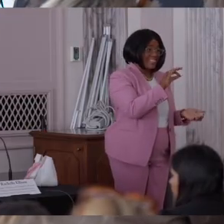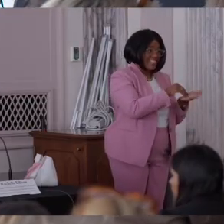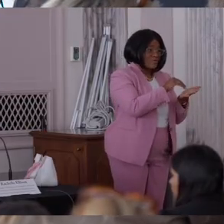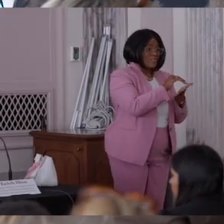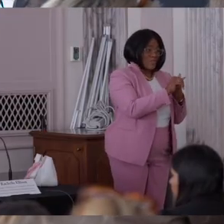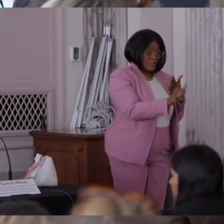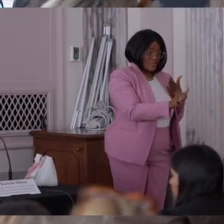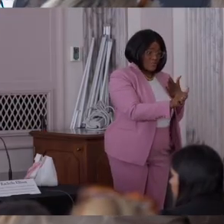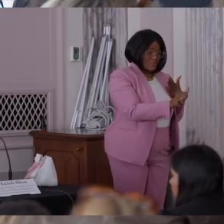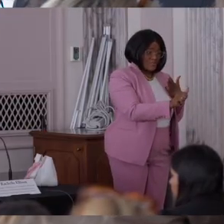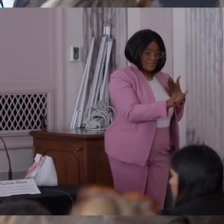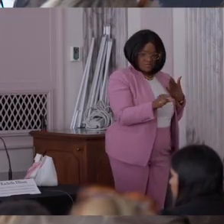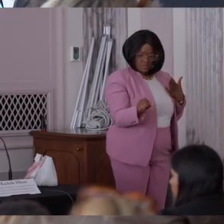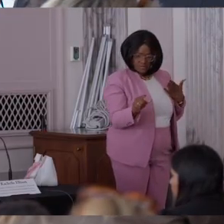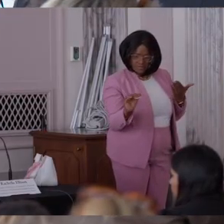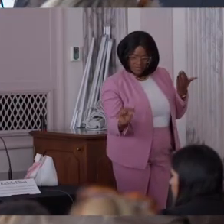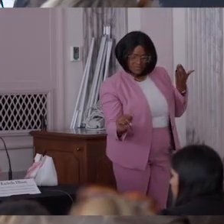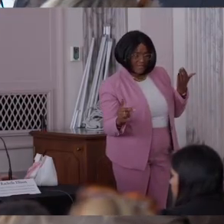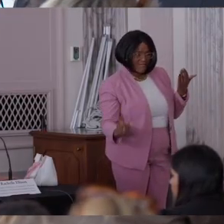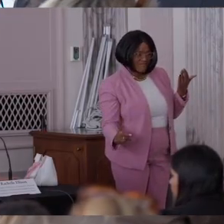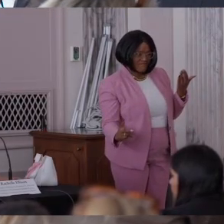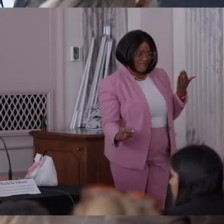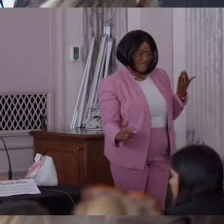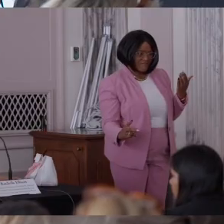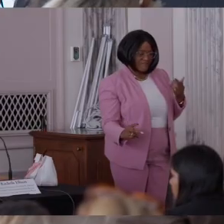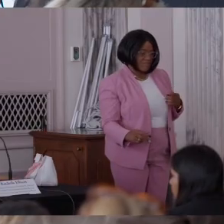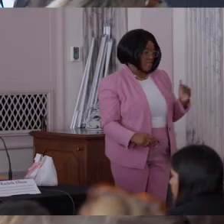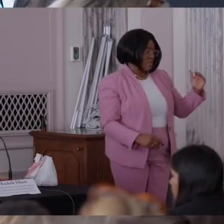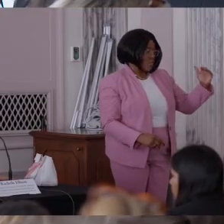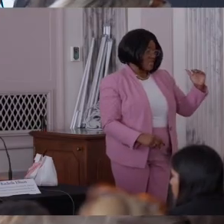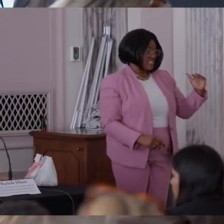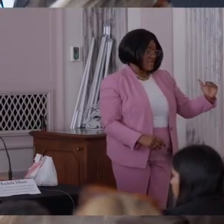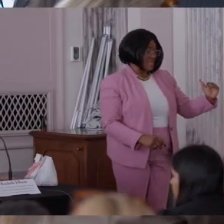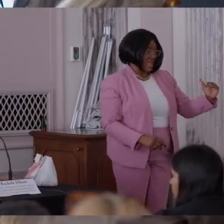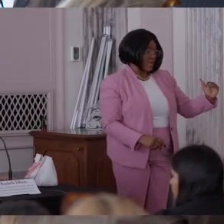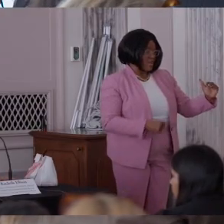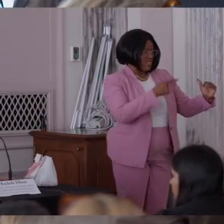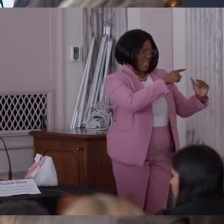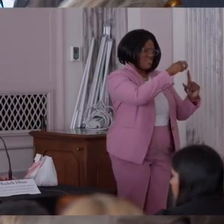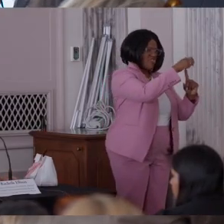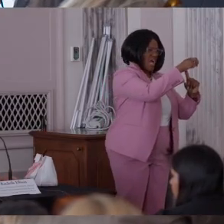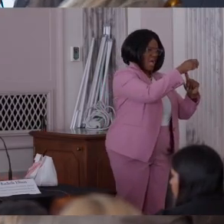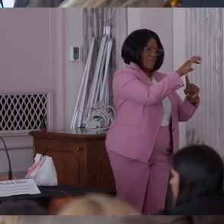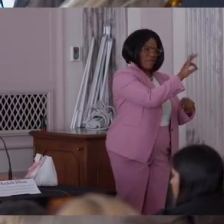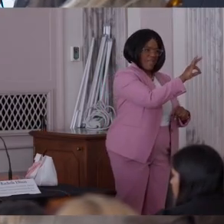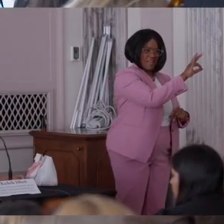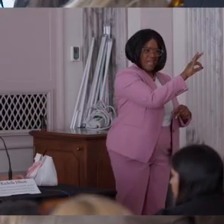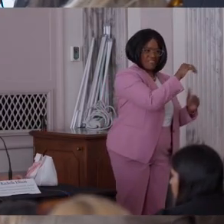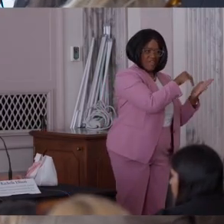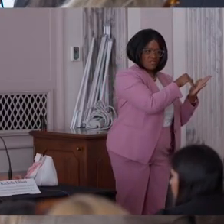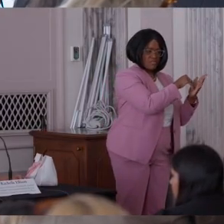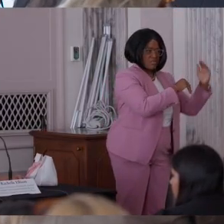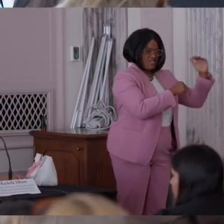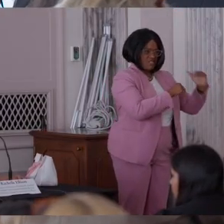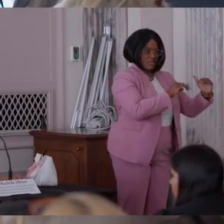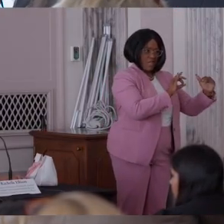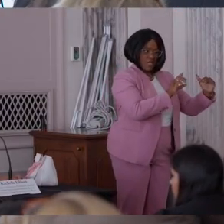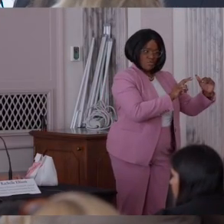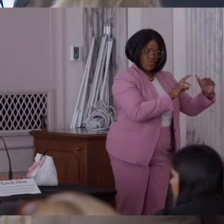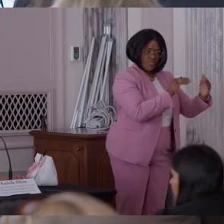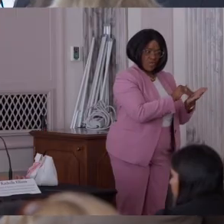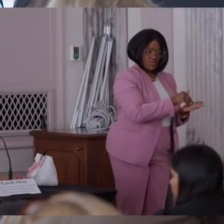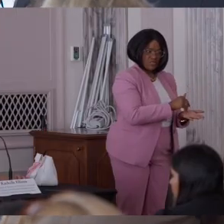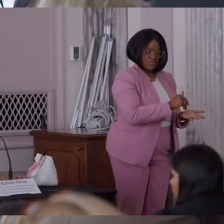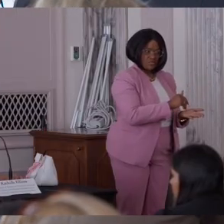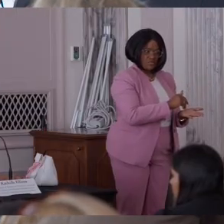One step down from that, a group home, $82,000 a year. It's very expensive. I mean, for some people it's needed, but most